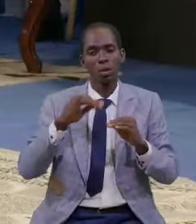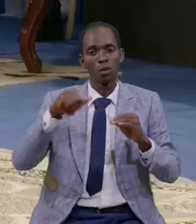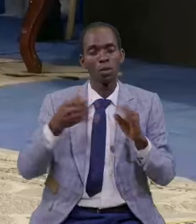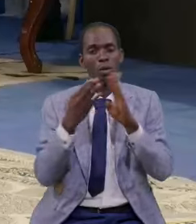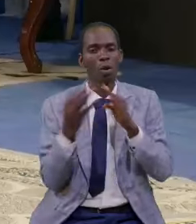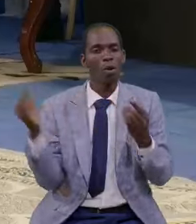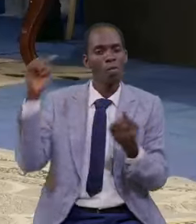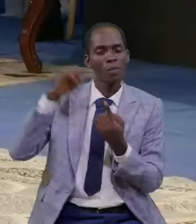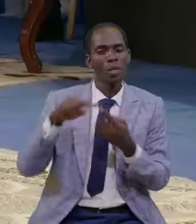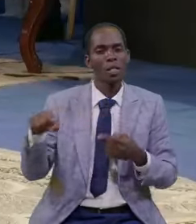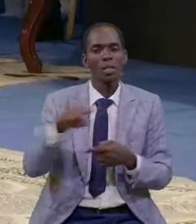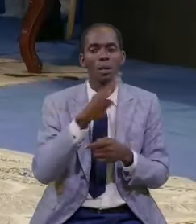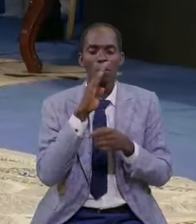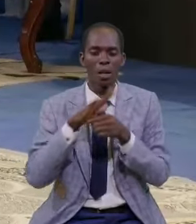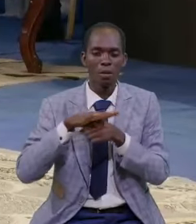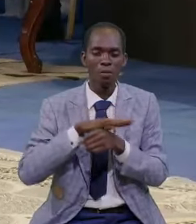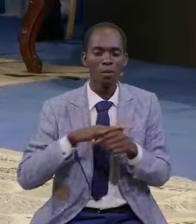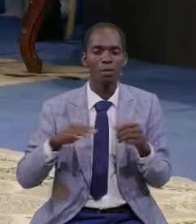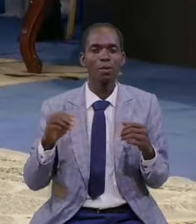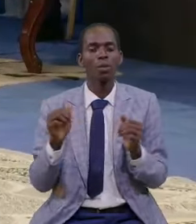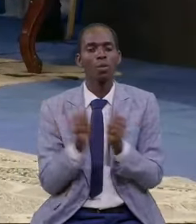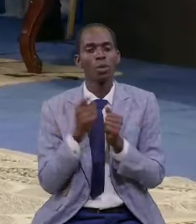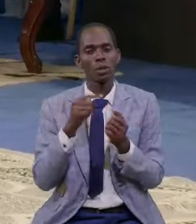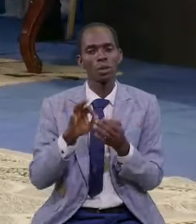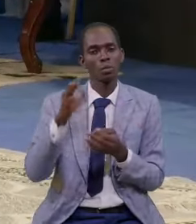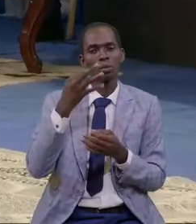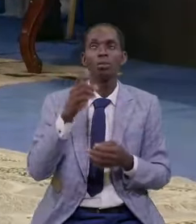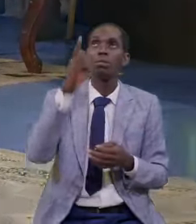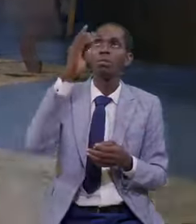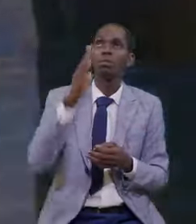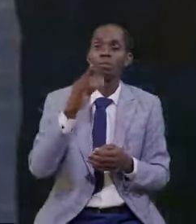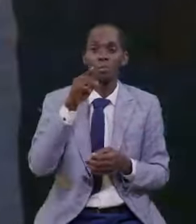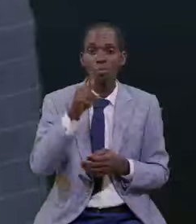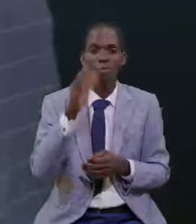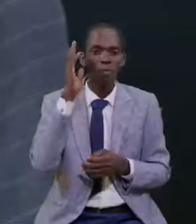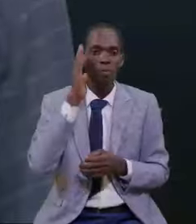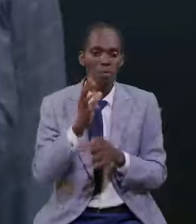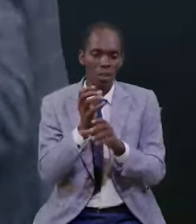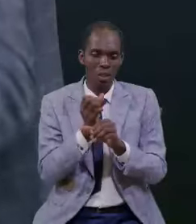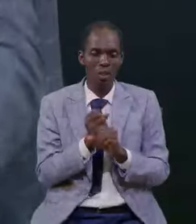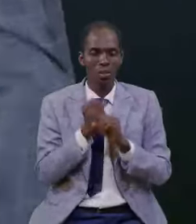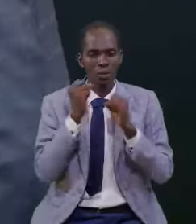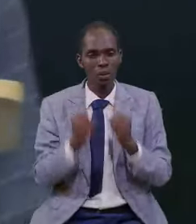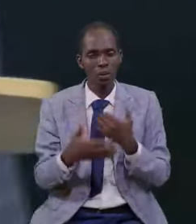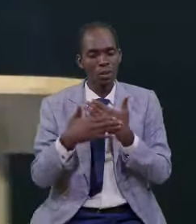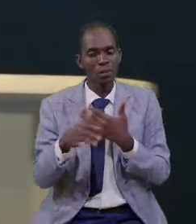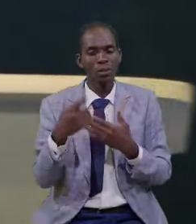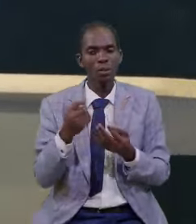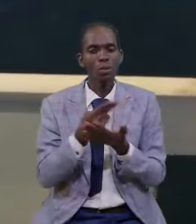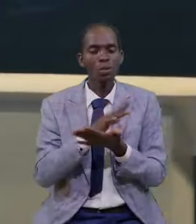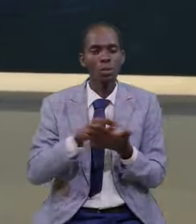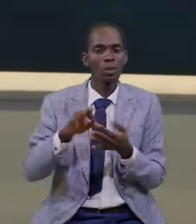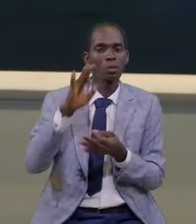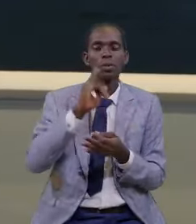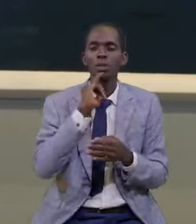by the Spirit of God. He said, for ye shall receive power after that the Holy Ghost has come upon you. And ye shall be